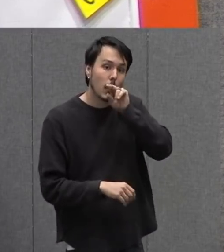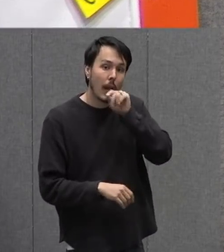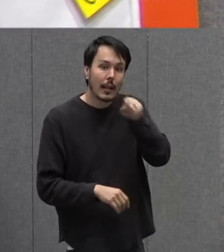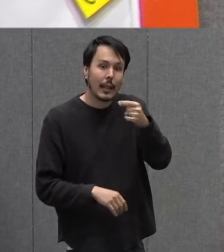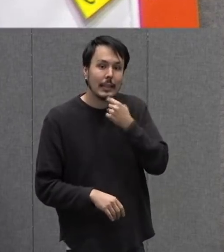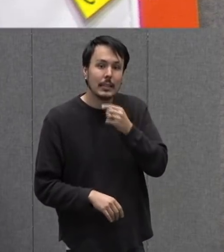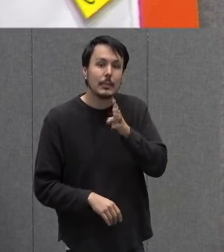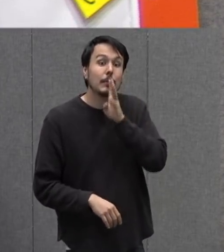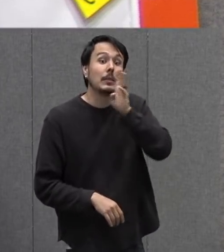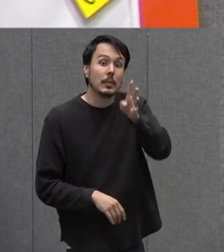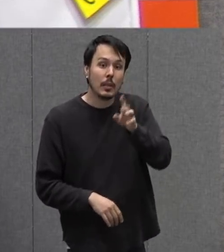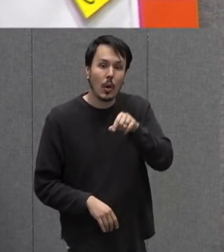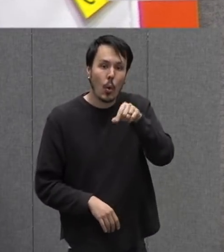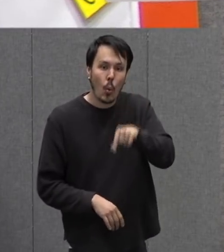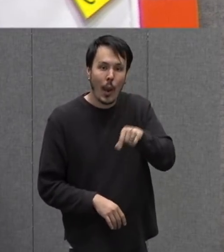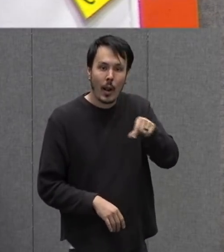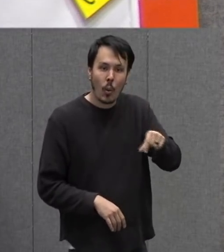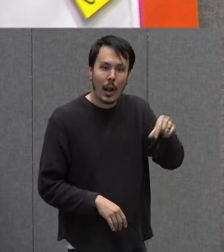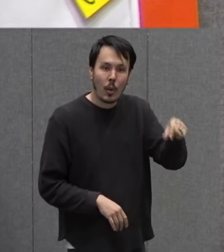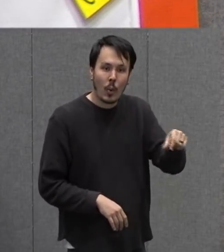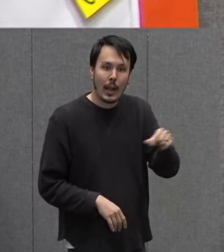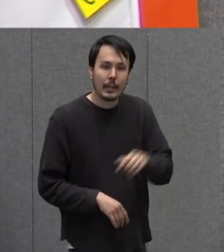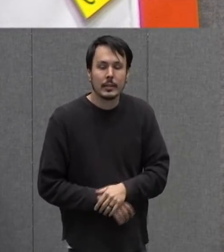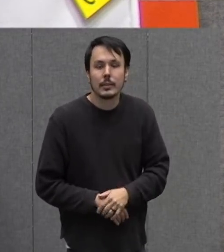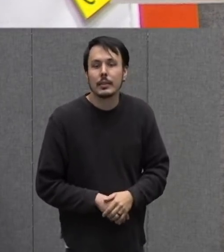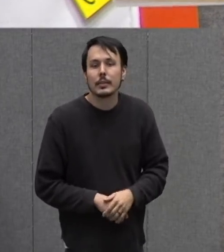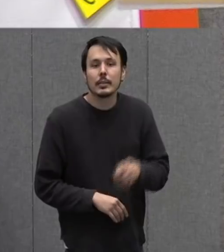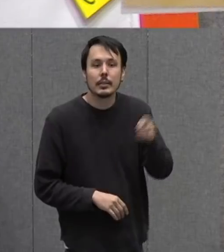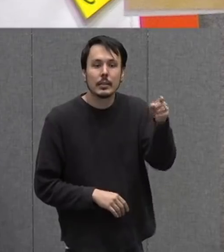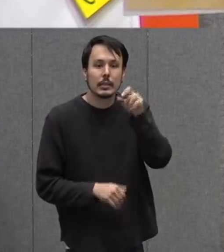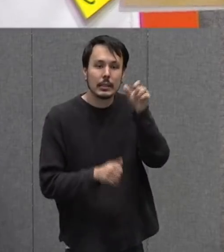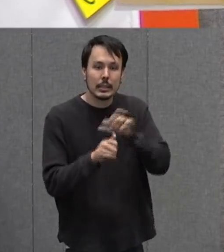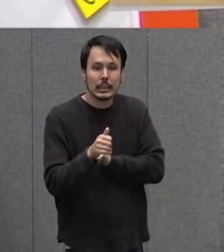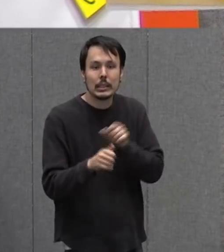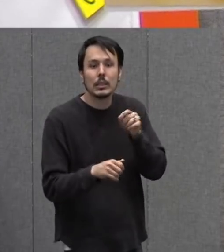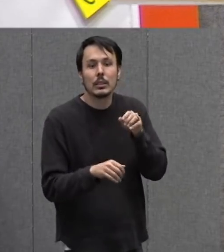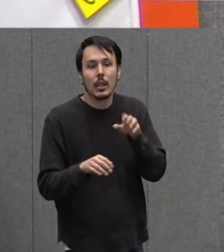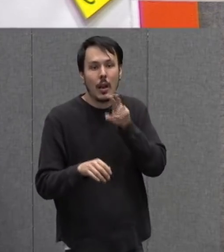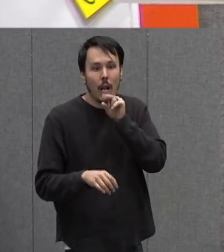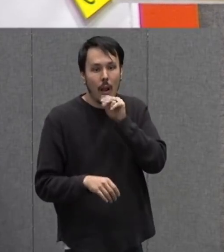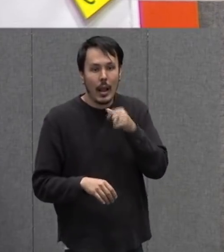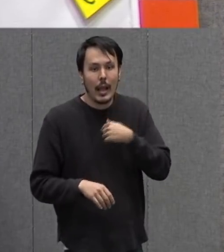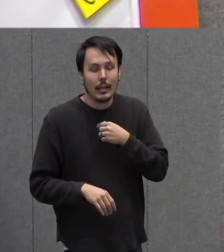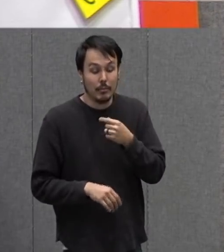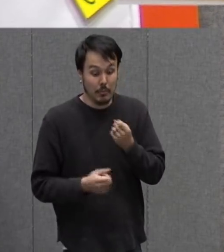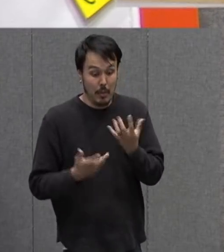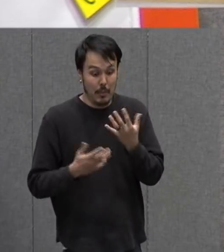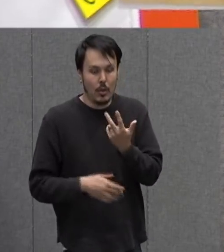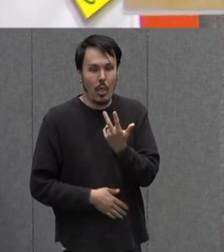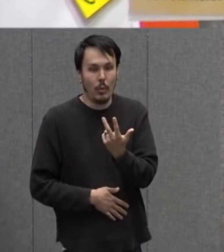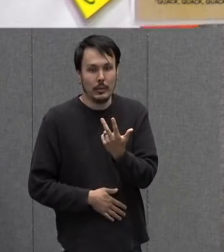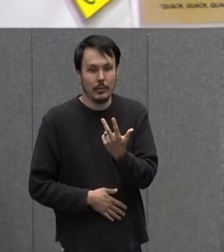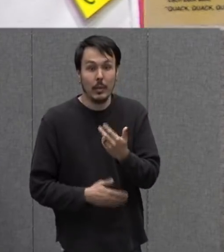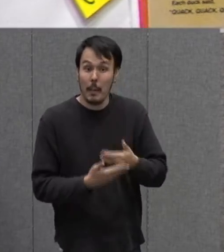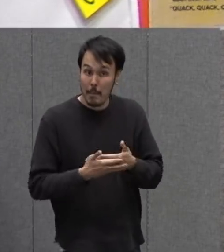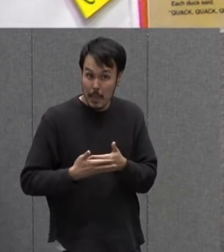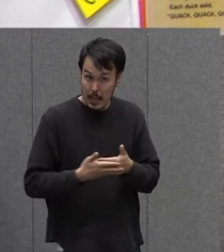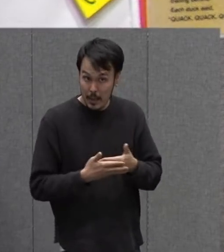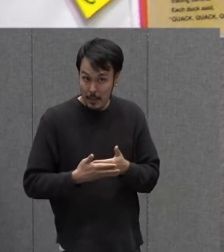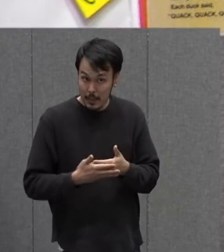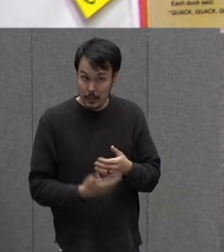quack. How many waddling ducks? 1, 2, 3. How many baby ducks? There